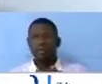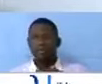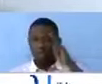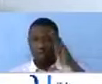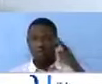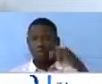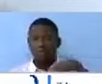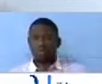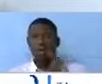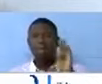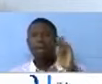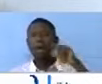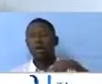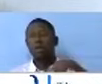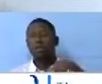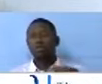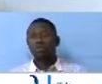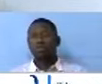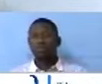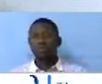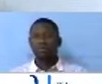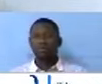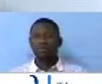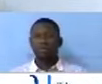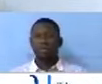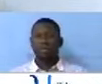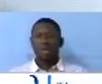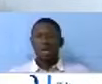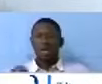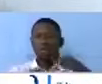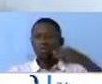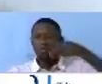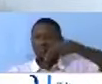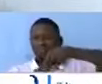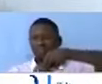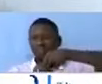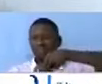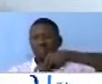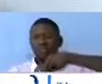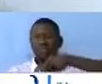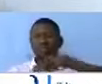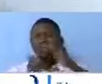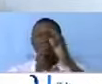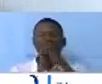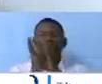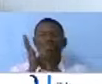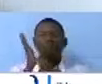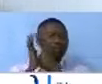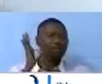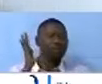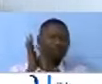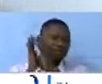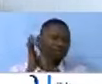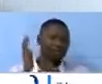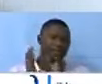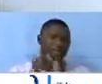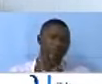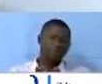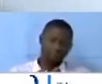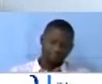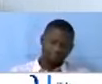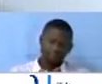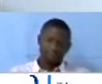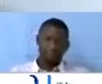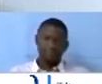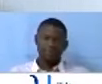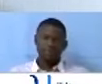suma kër yi ci fele Bakau. Around the gulf, that traffic light. Ci bori gal bi ci traffic light bi. Then